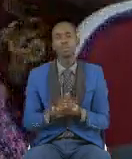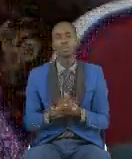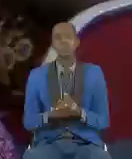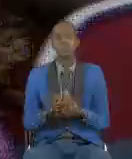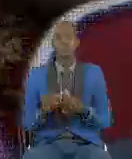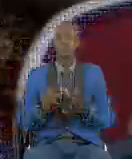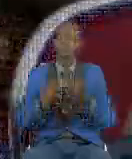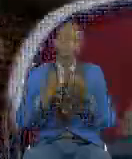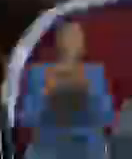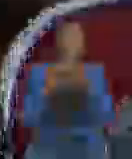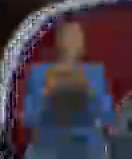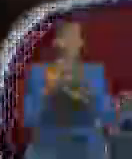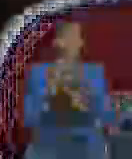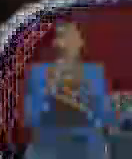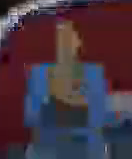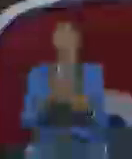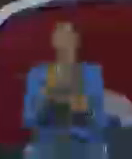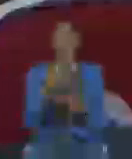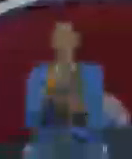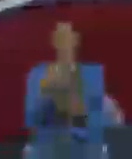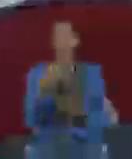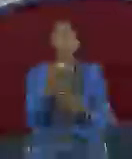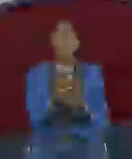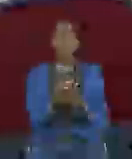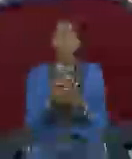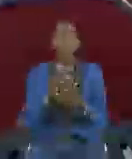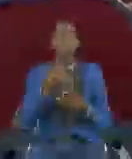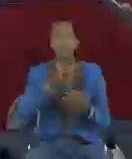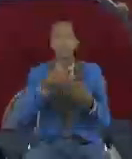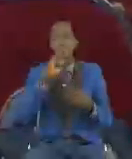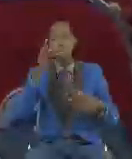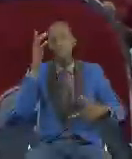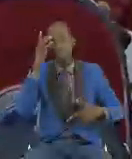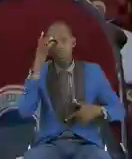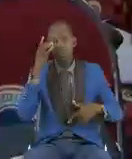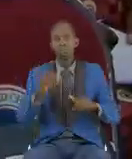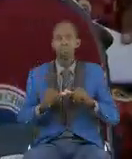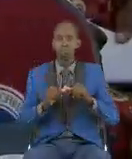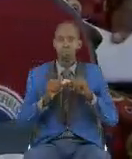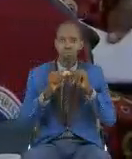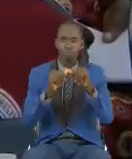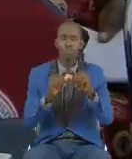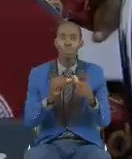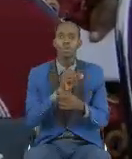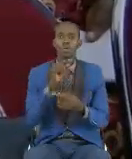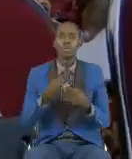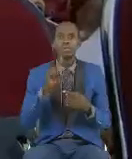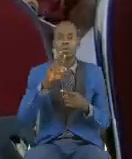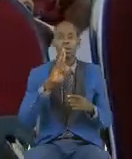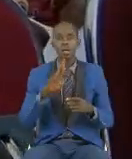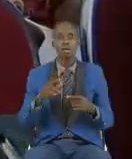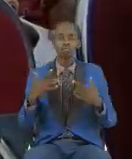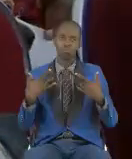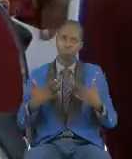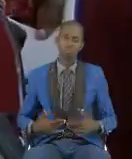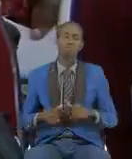Perseveringly. When you're sick, perseveringly. When you are up, perseveringly. When you are tired,